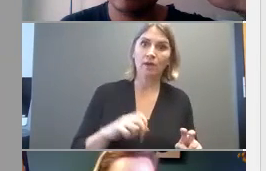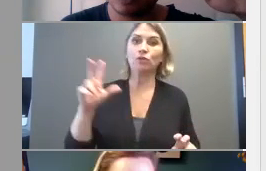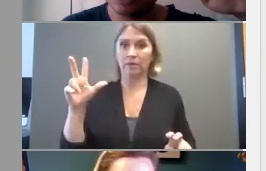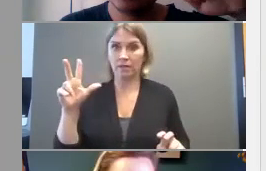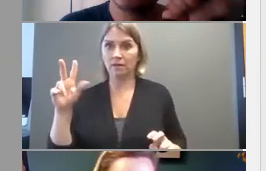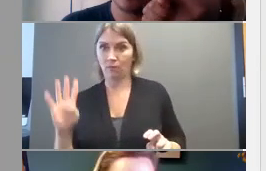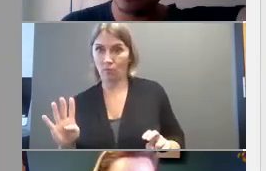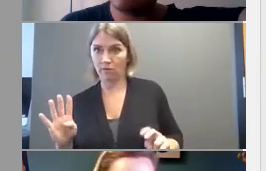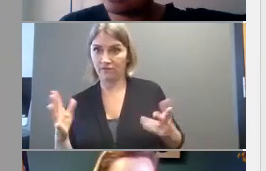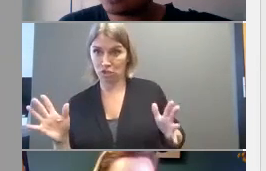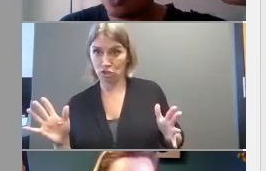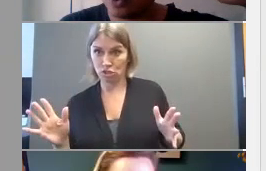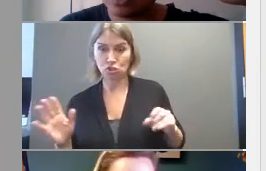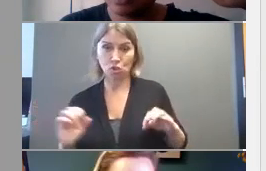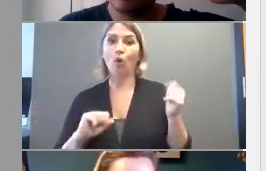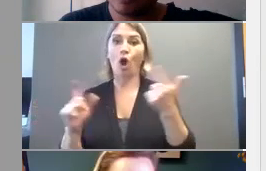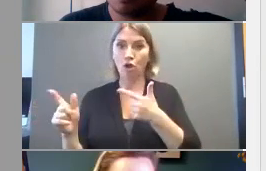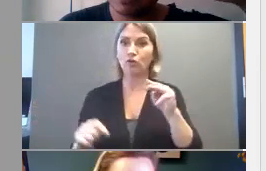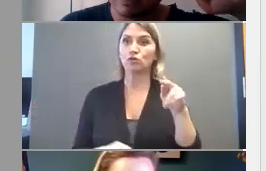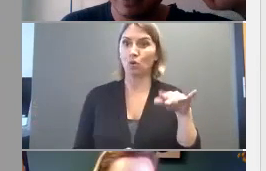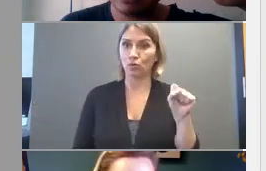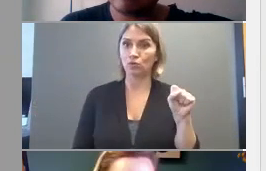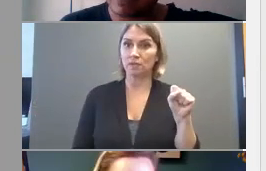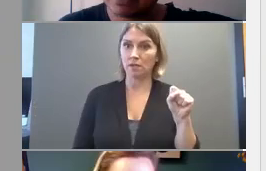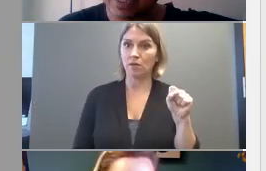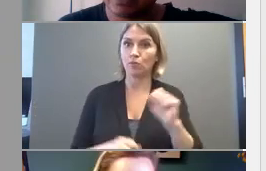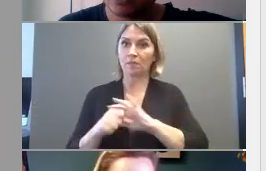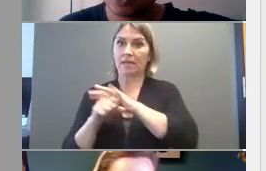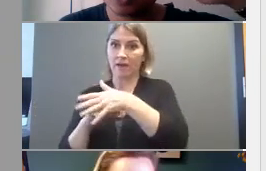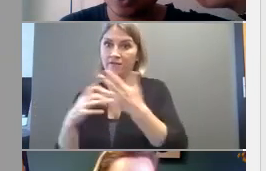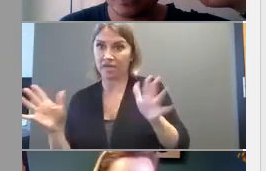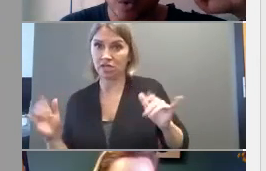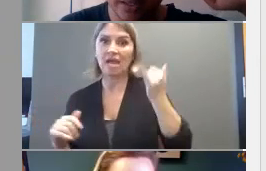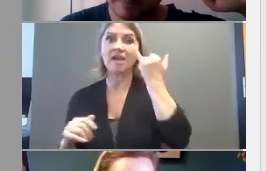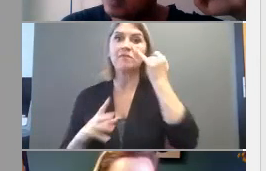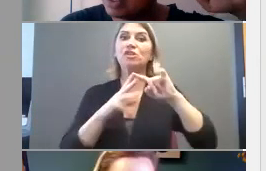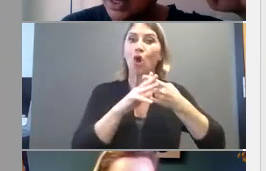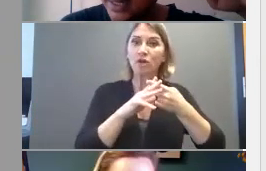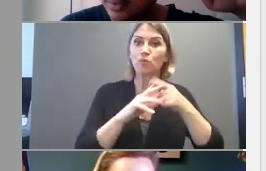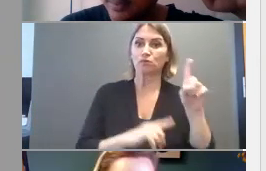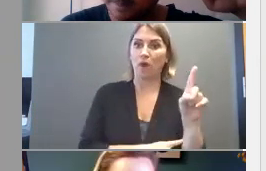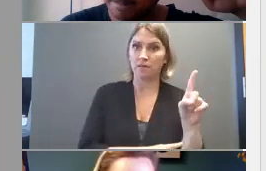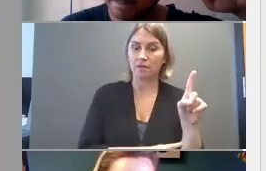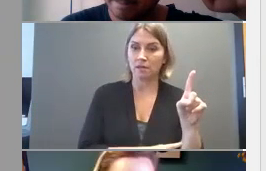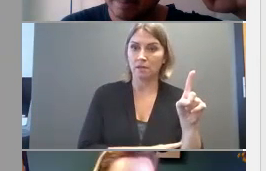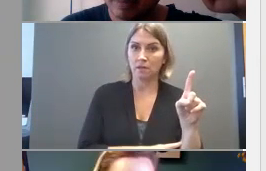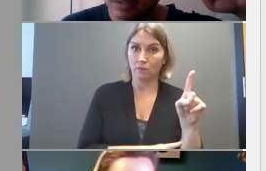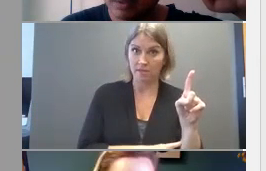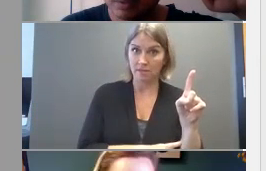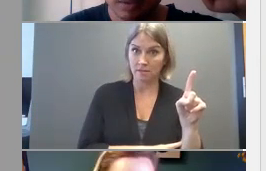would have covered 4. So all of these nodes would be covered if my starting source node is 1, correct?